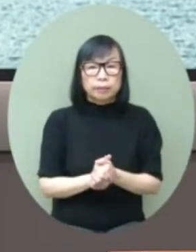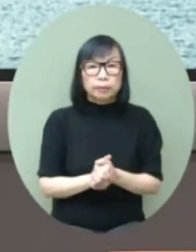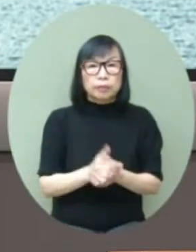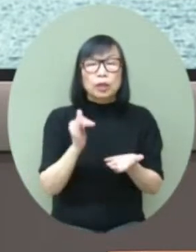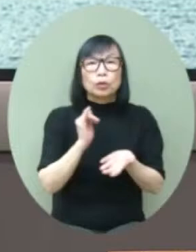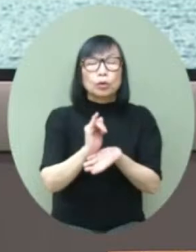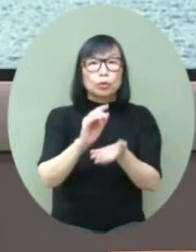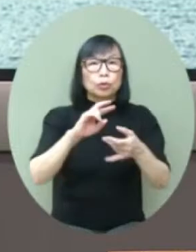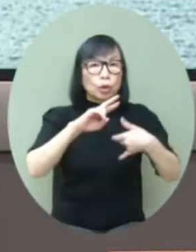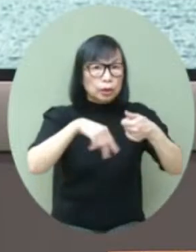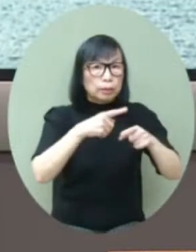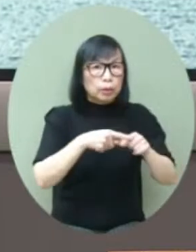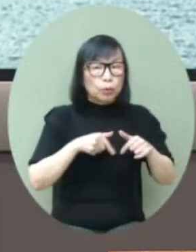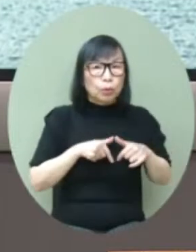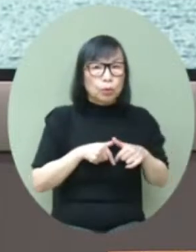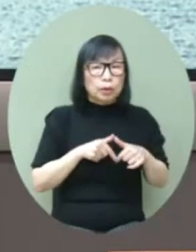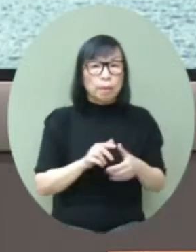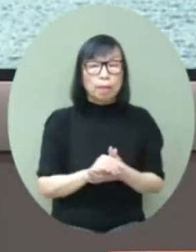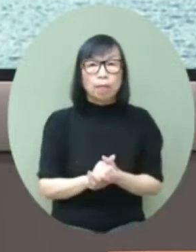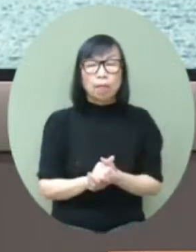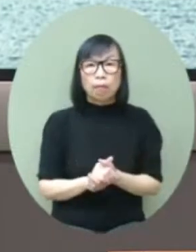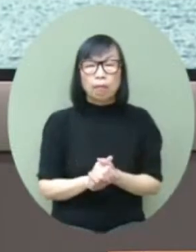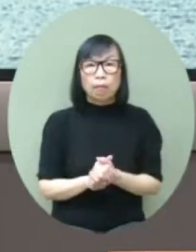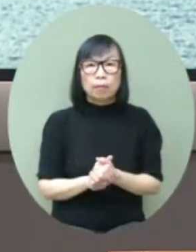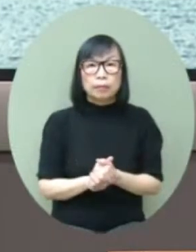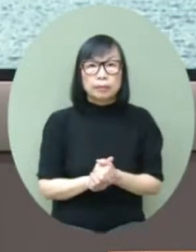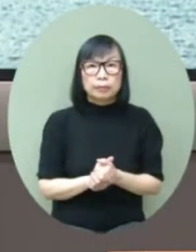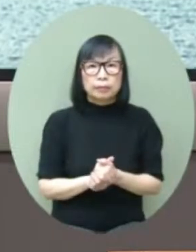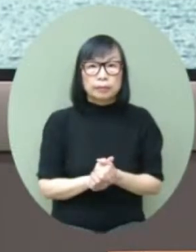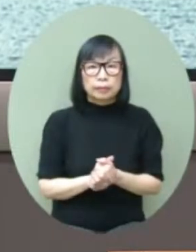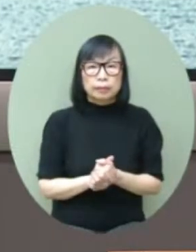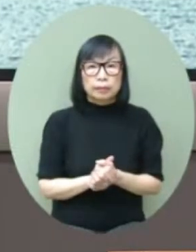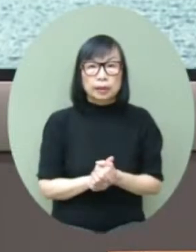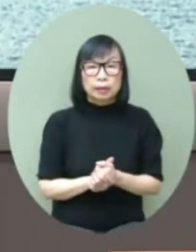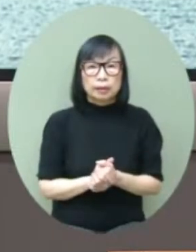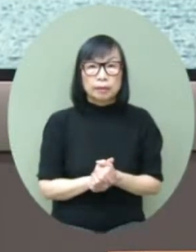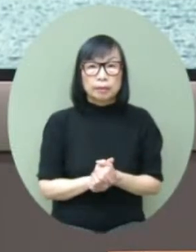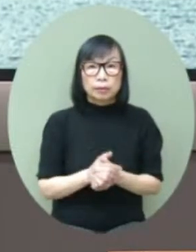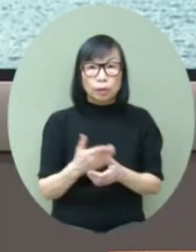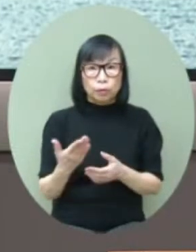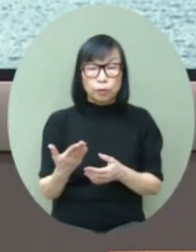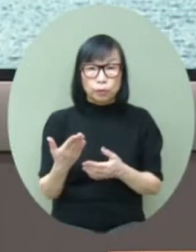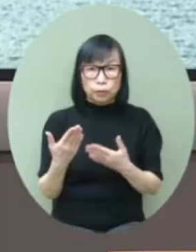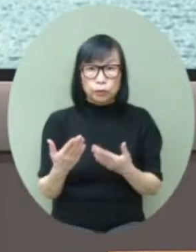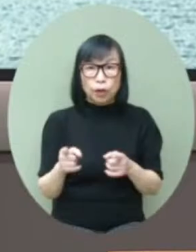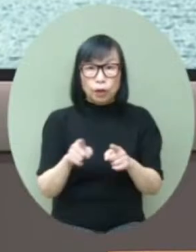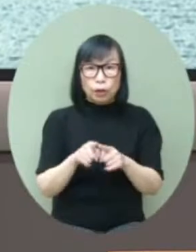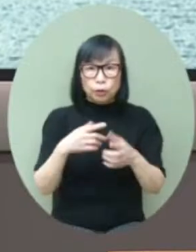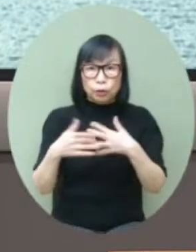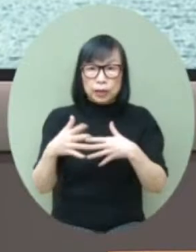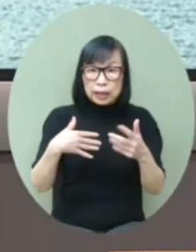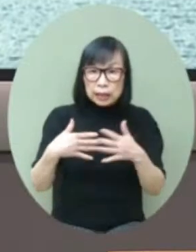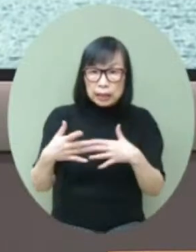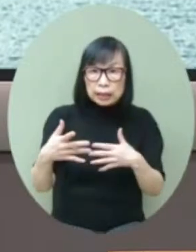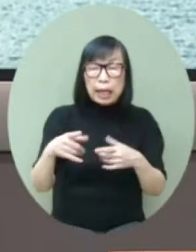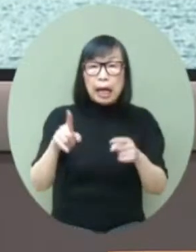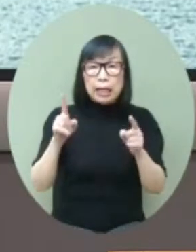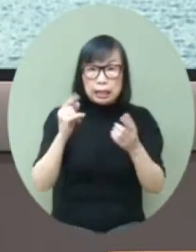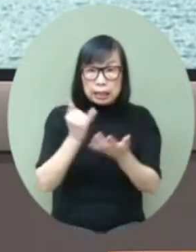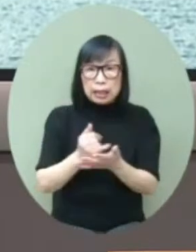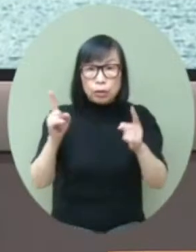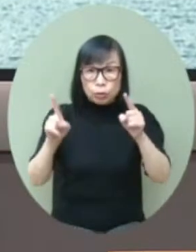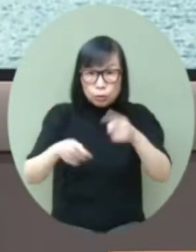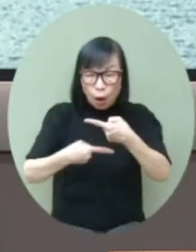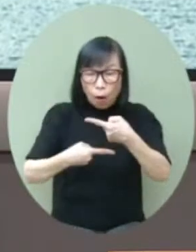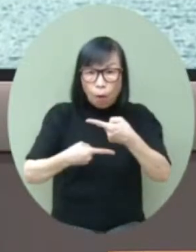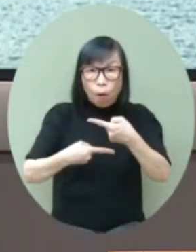her colleague, and her colleague has been sent to the quarantine center. Other than